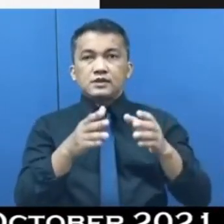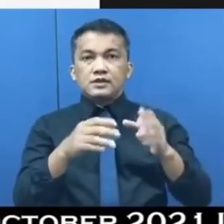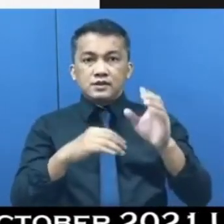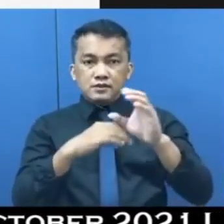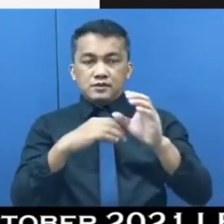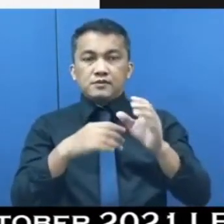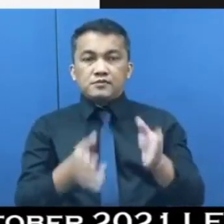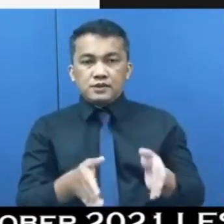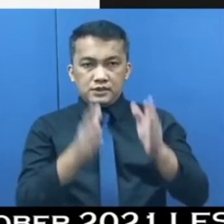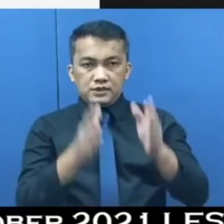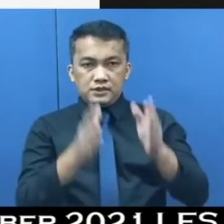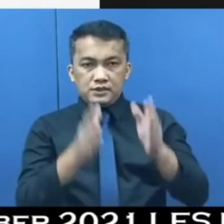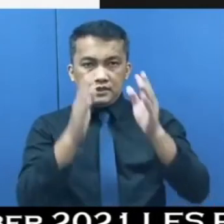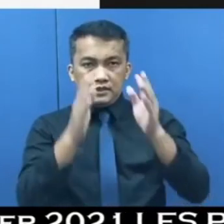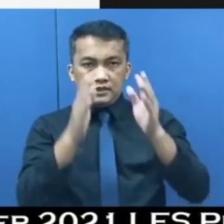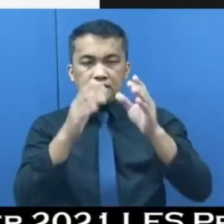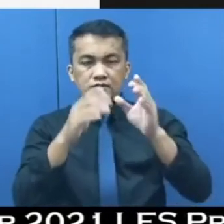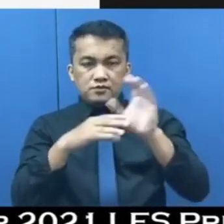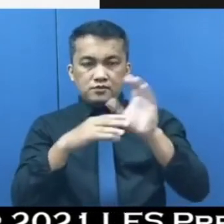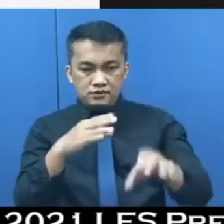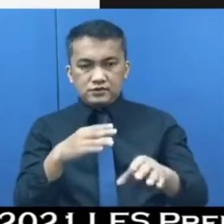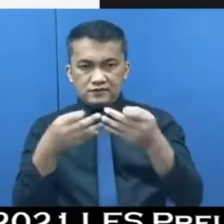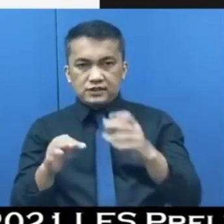finishing saka electrical installation